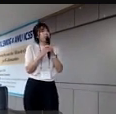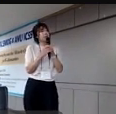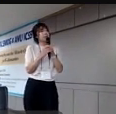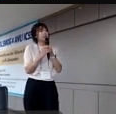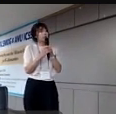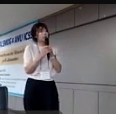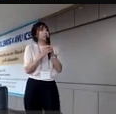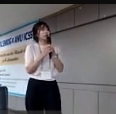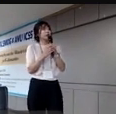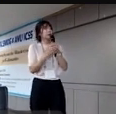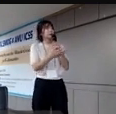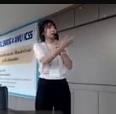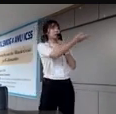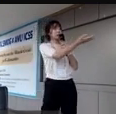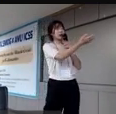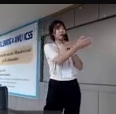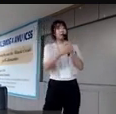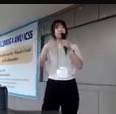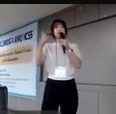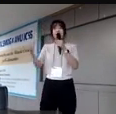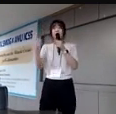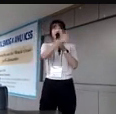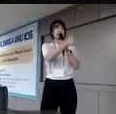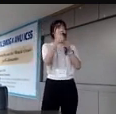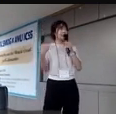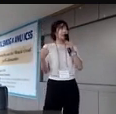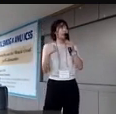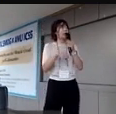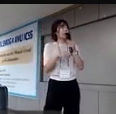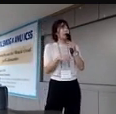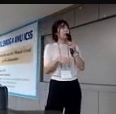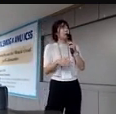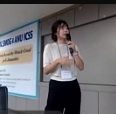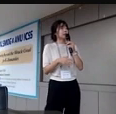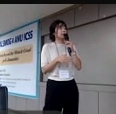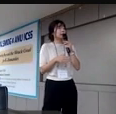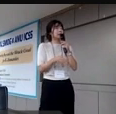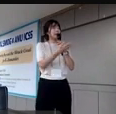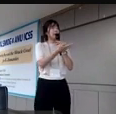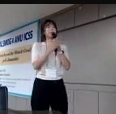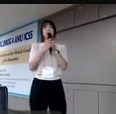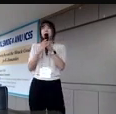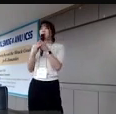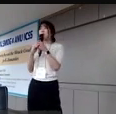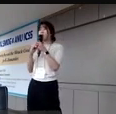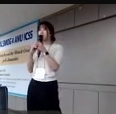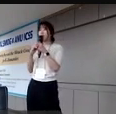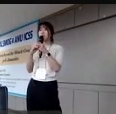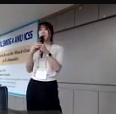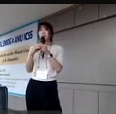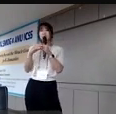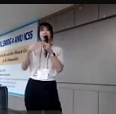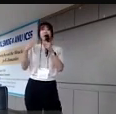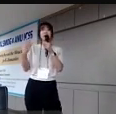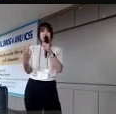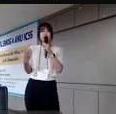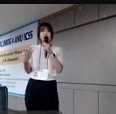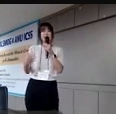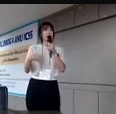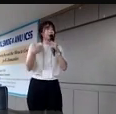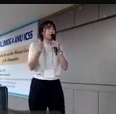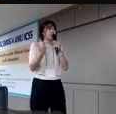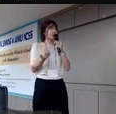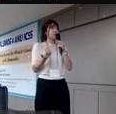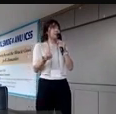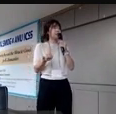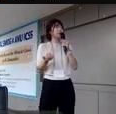show that verbs occur with directional modification, that's agreement, in approximately 70% of all tokens. So not 100%,